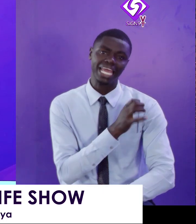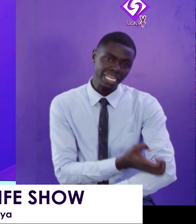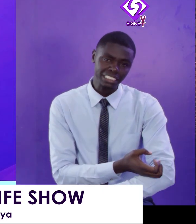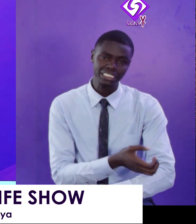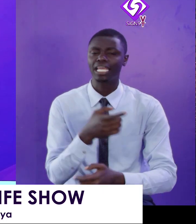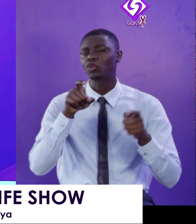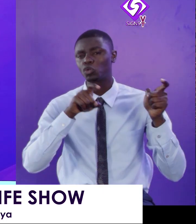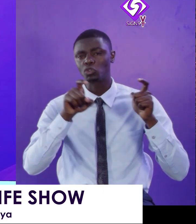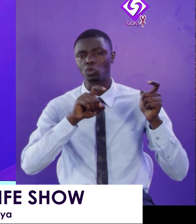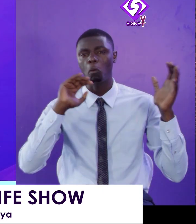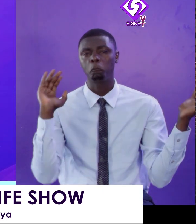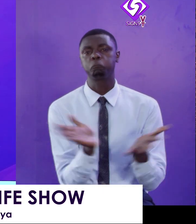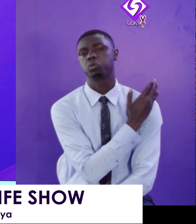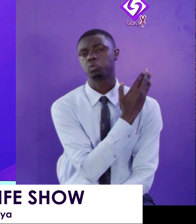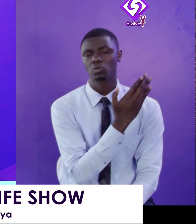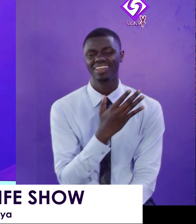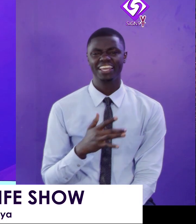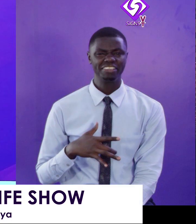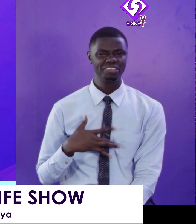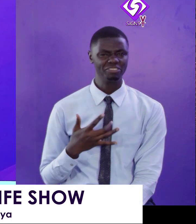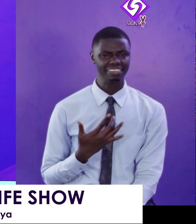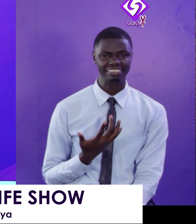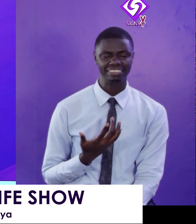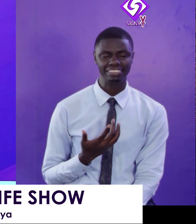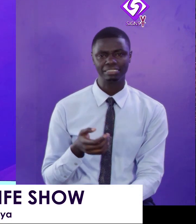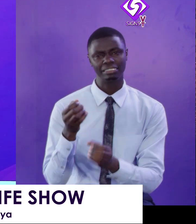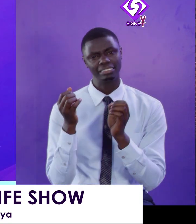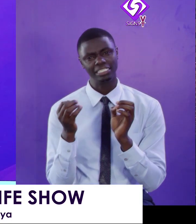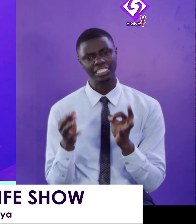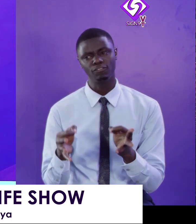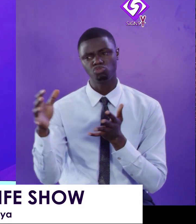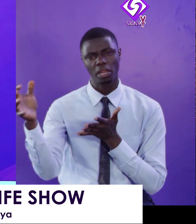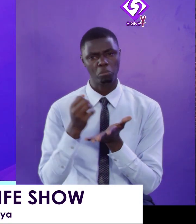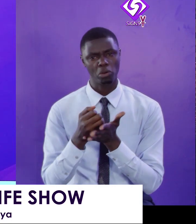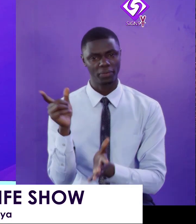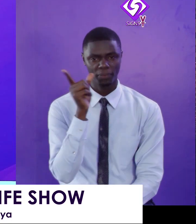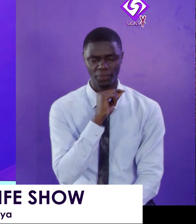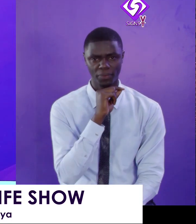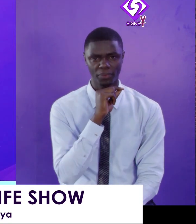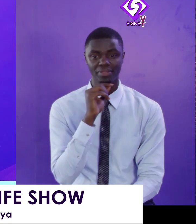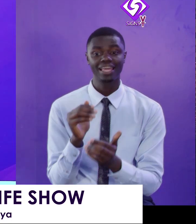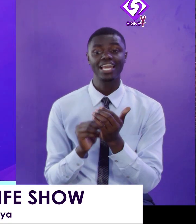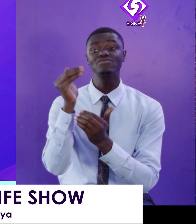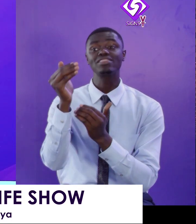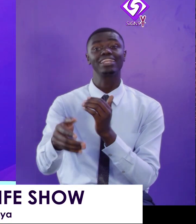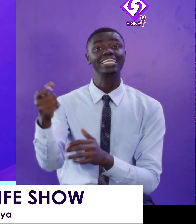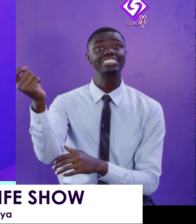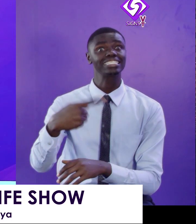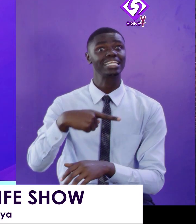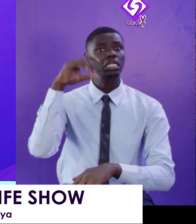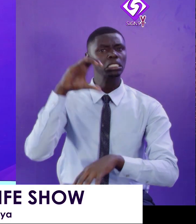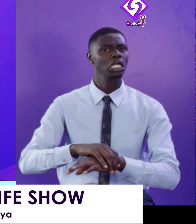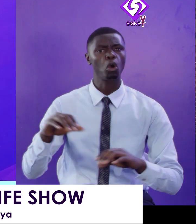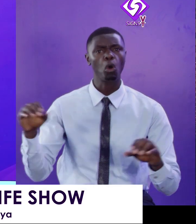from us. You feel like if you're employed, if the next salary doesn't come, you're